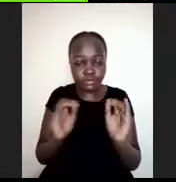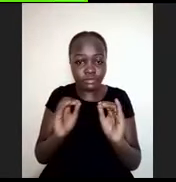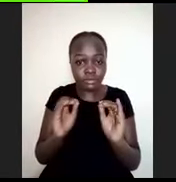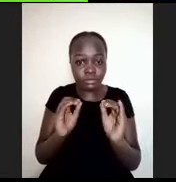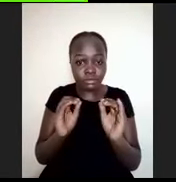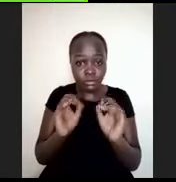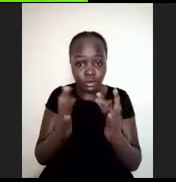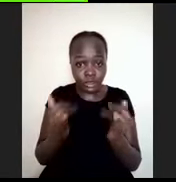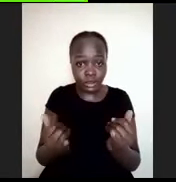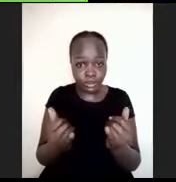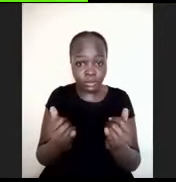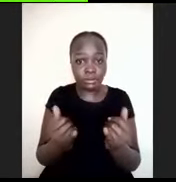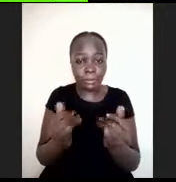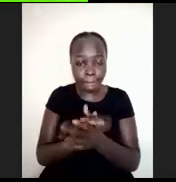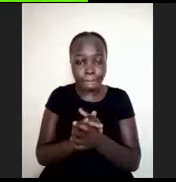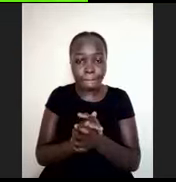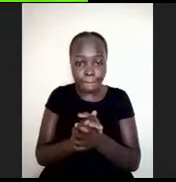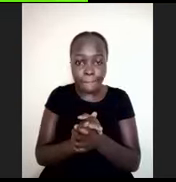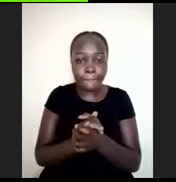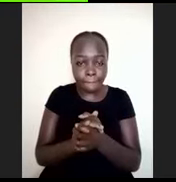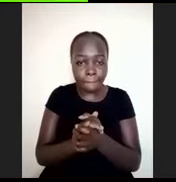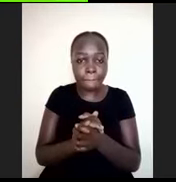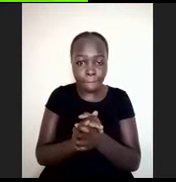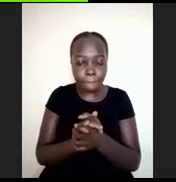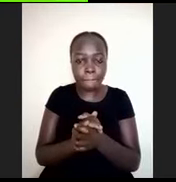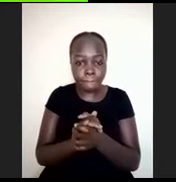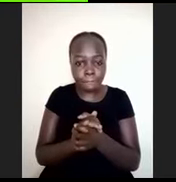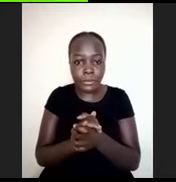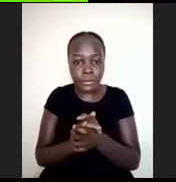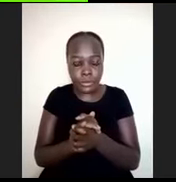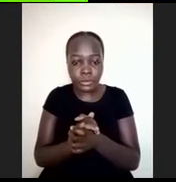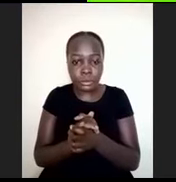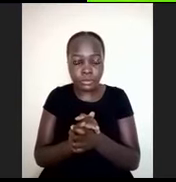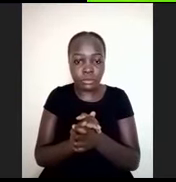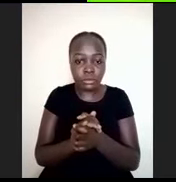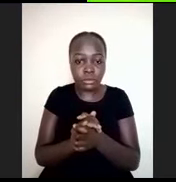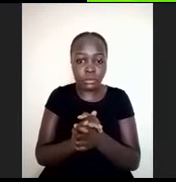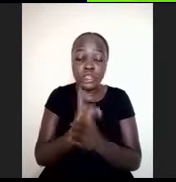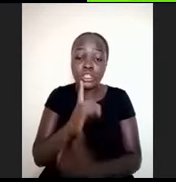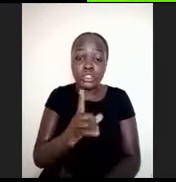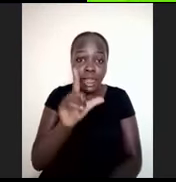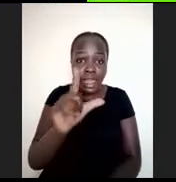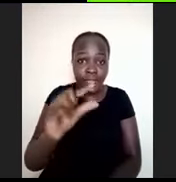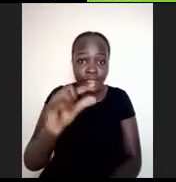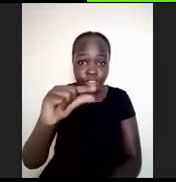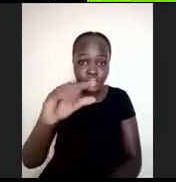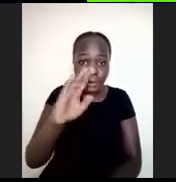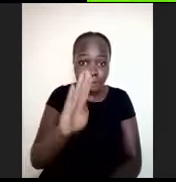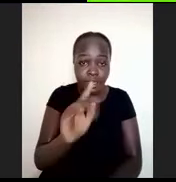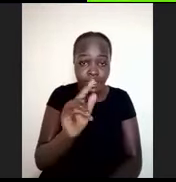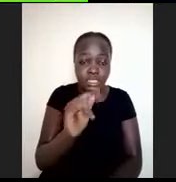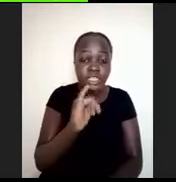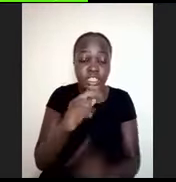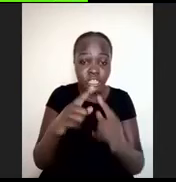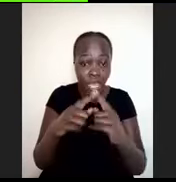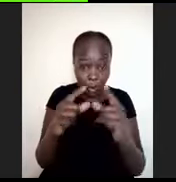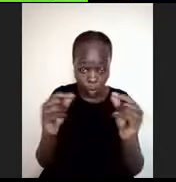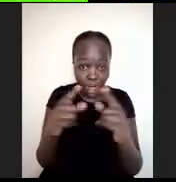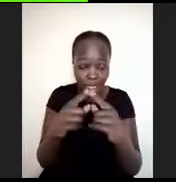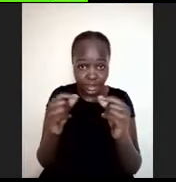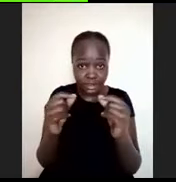now? Yes. Right. So LGBT is a word that,